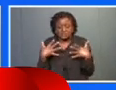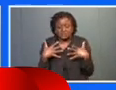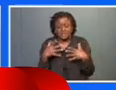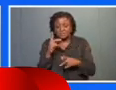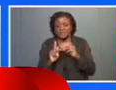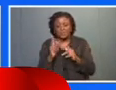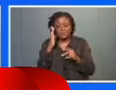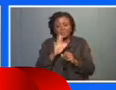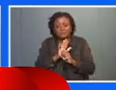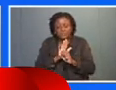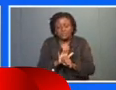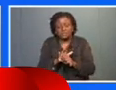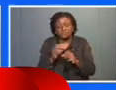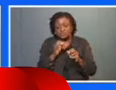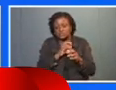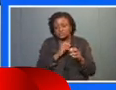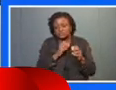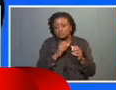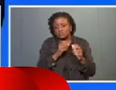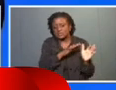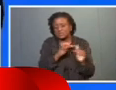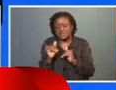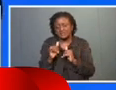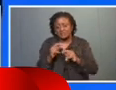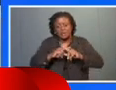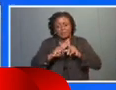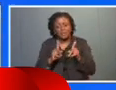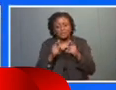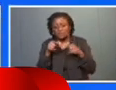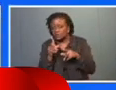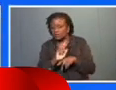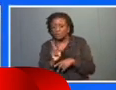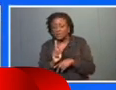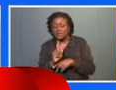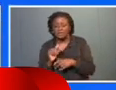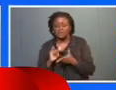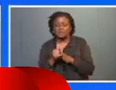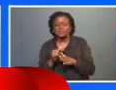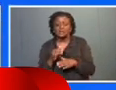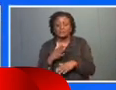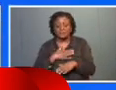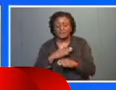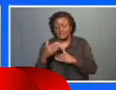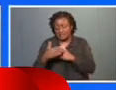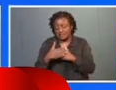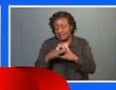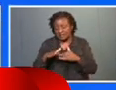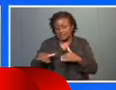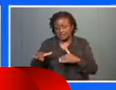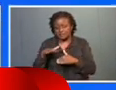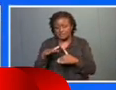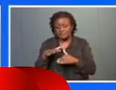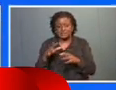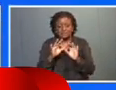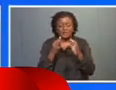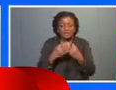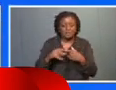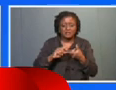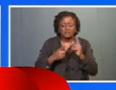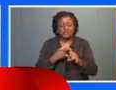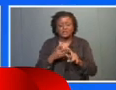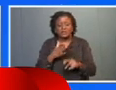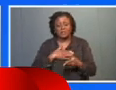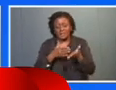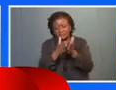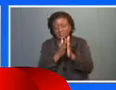flee to where? These are my neighbors, my family, and friends. My plea is both urgent and deeply